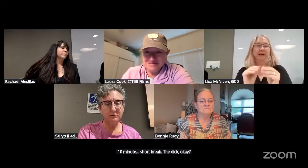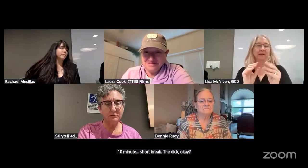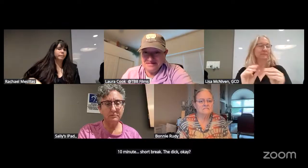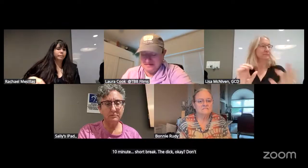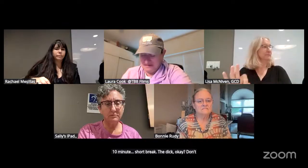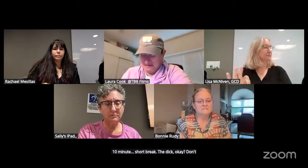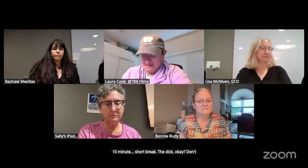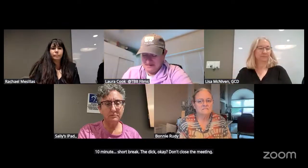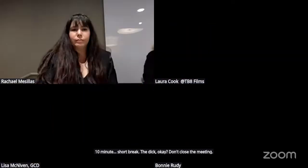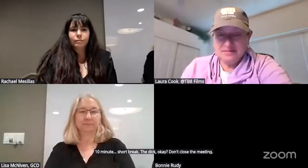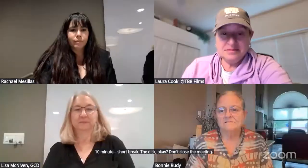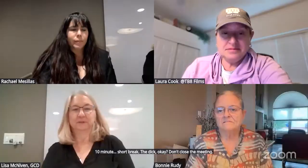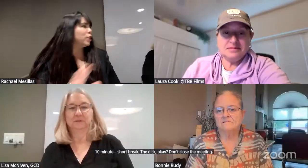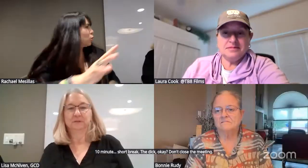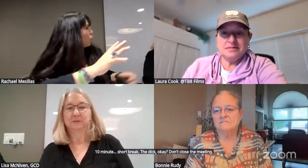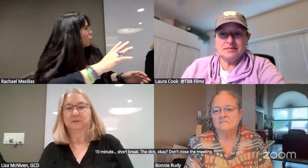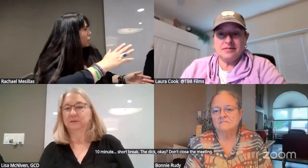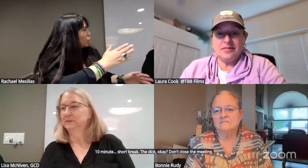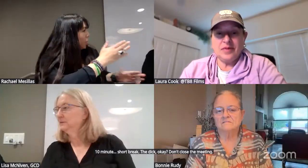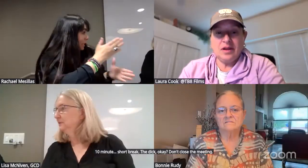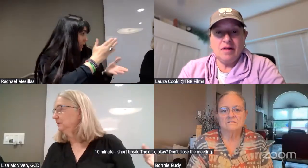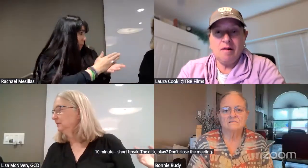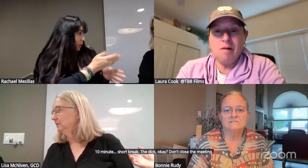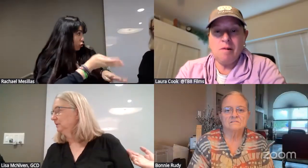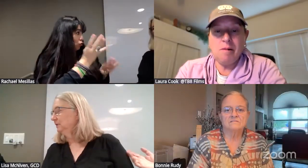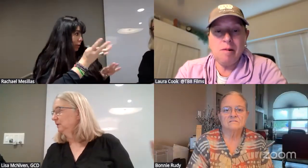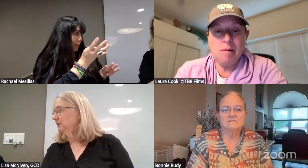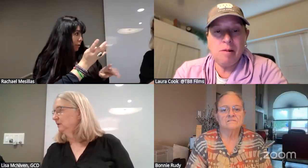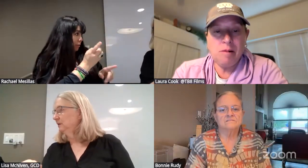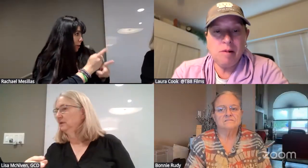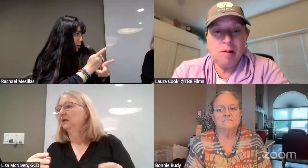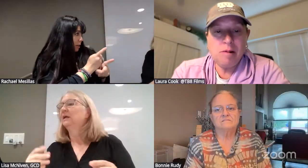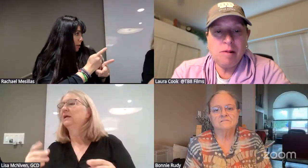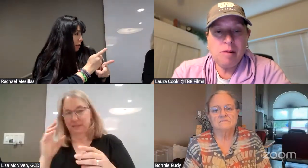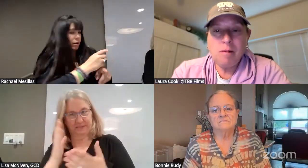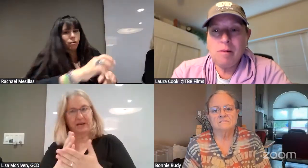meeting. Stop.